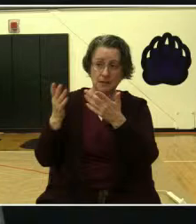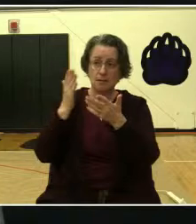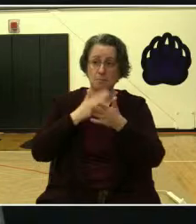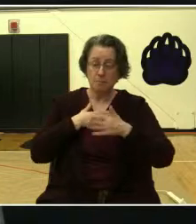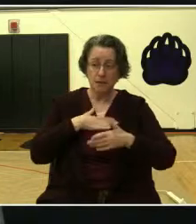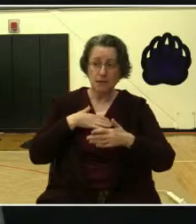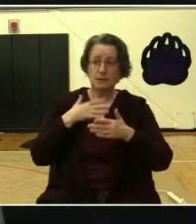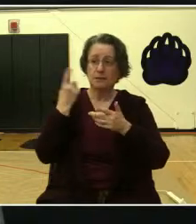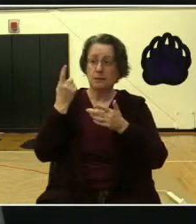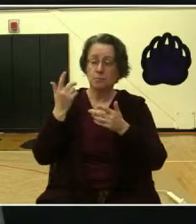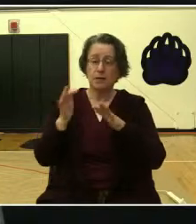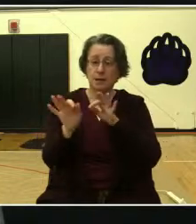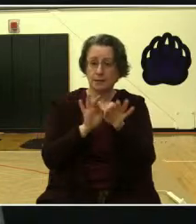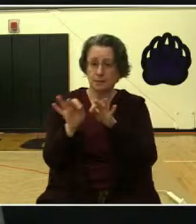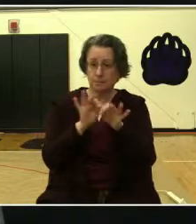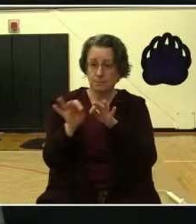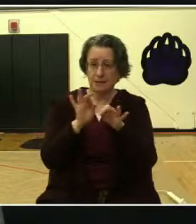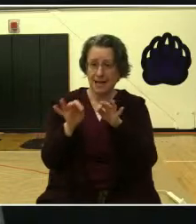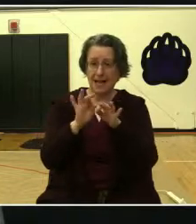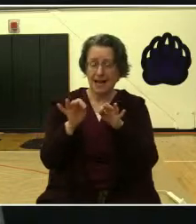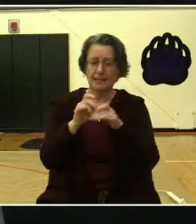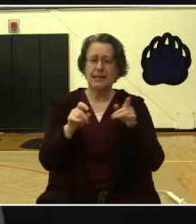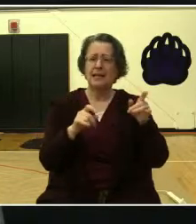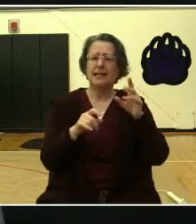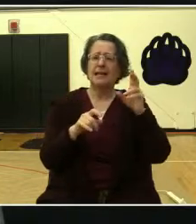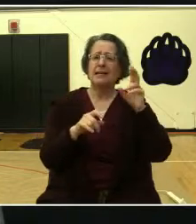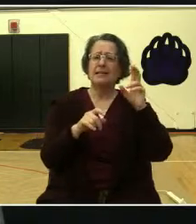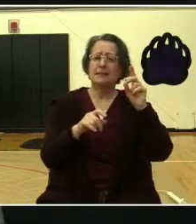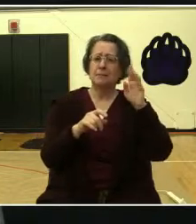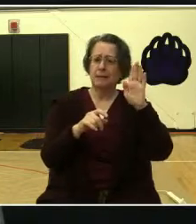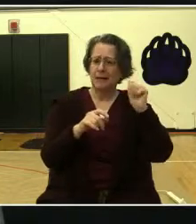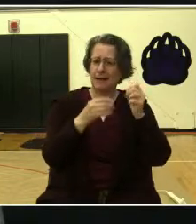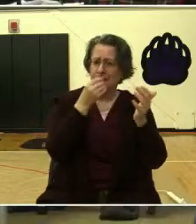funding and the marketing initiative